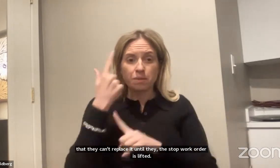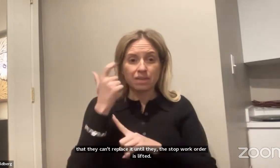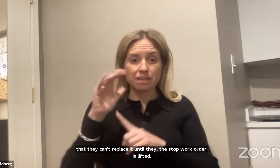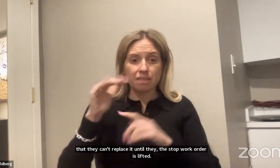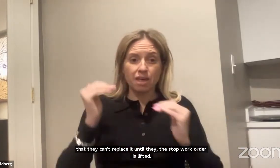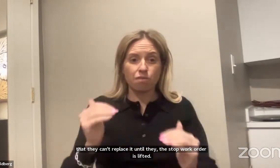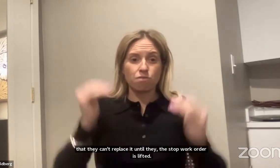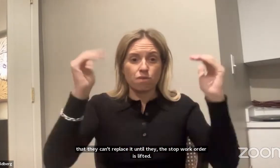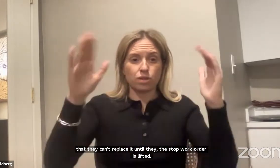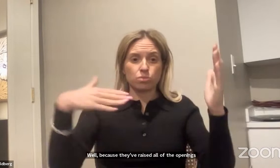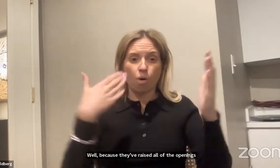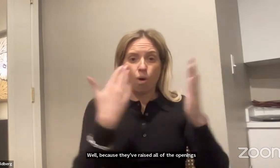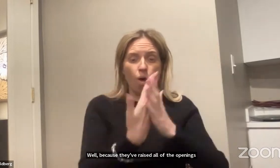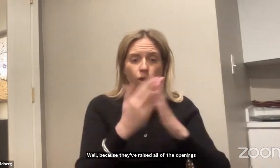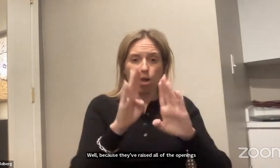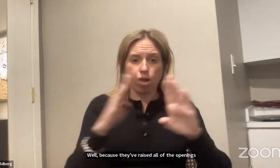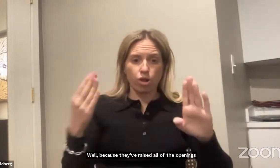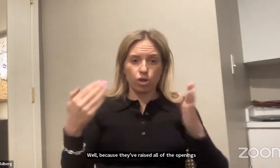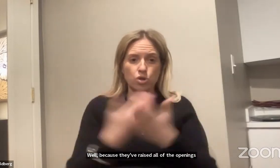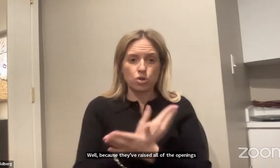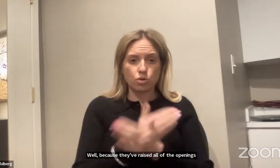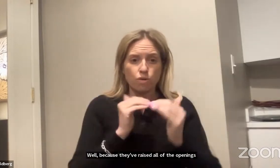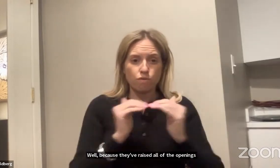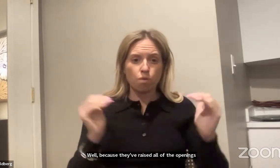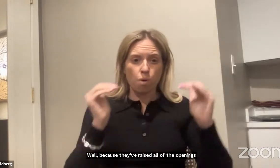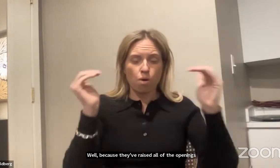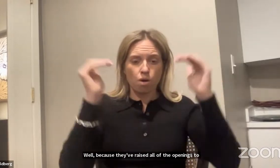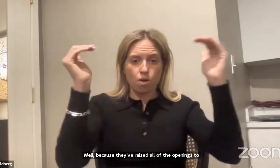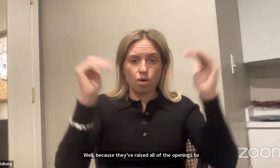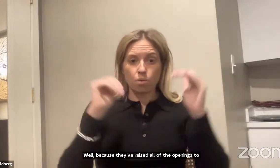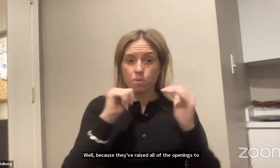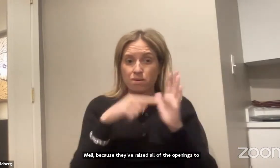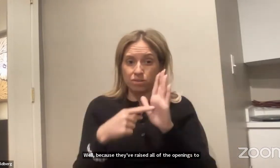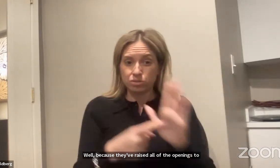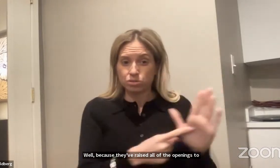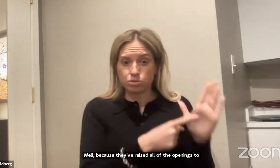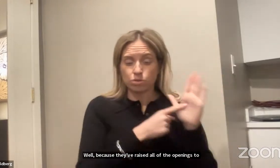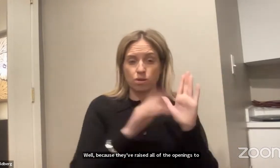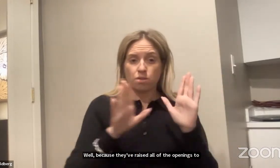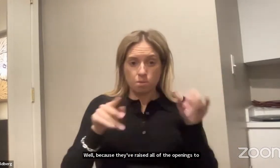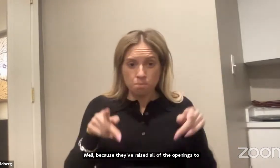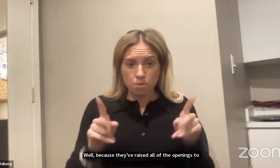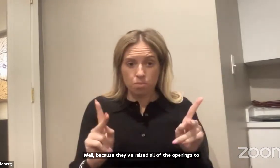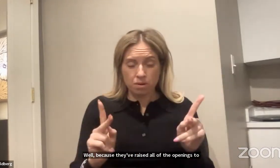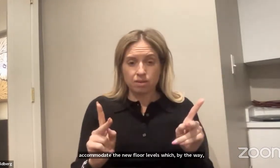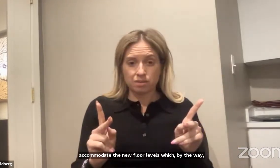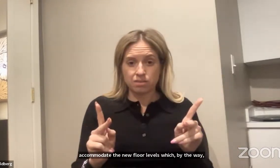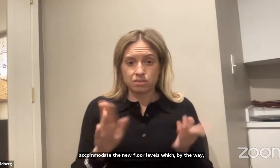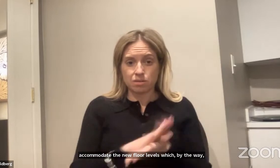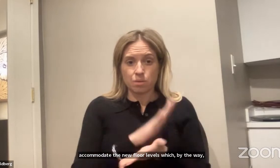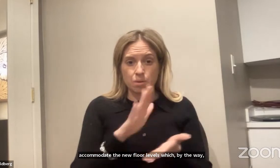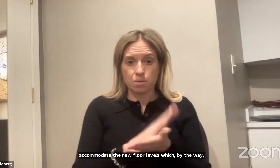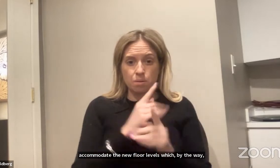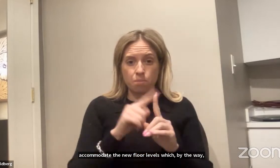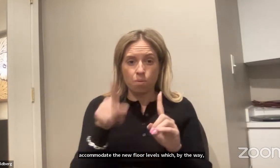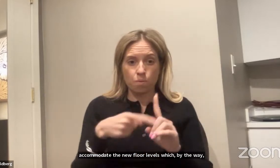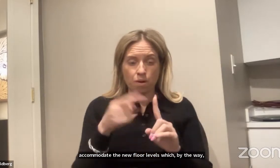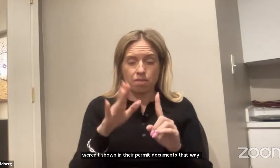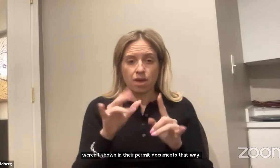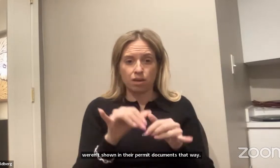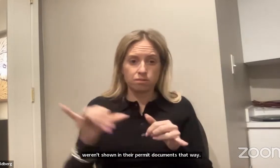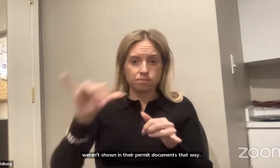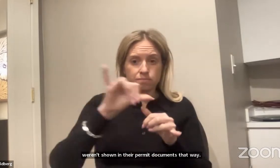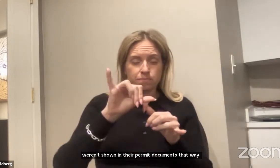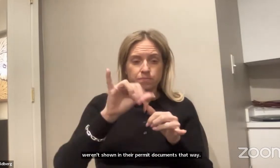of the openings to accommodate the new floor levels, which by the way weren't shown in their permit documents that way, but when they raised all those